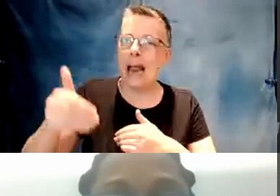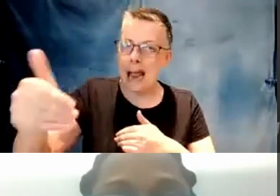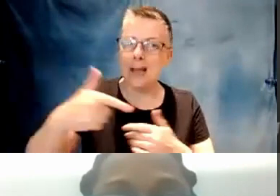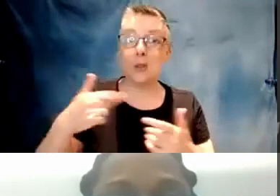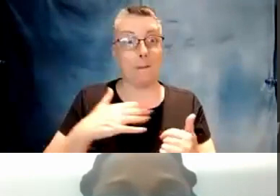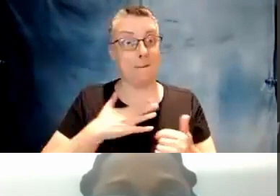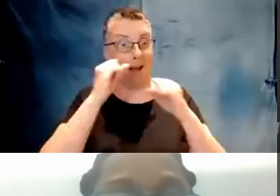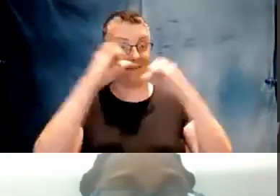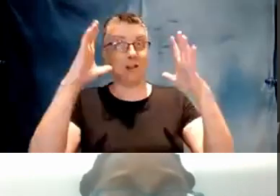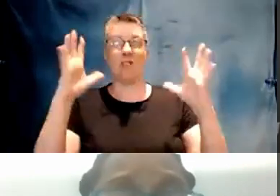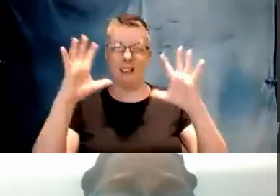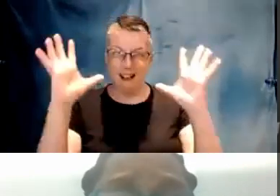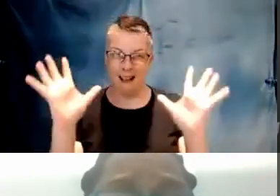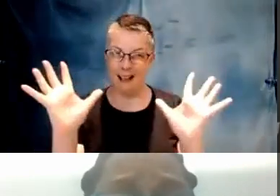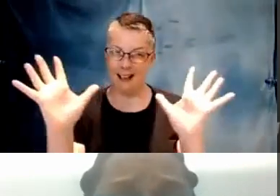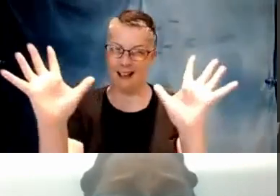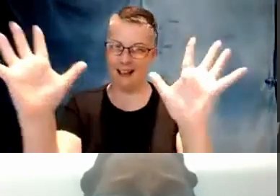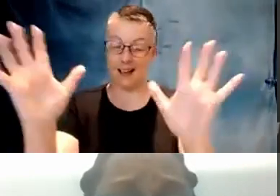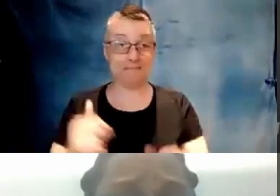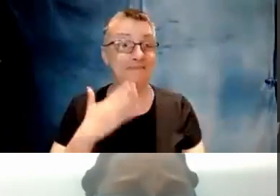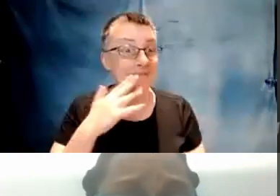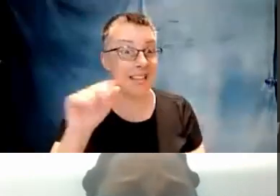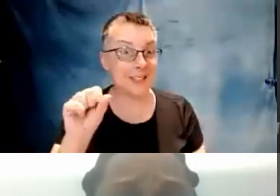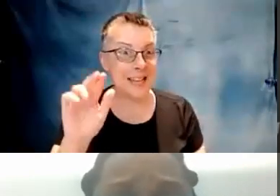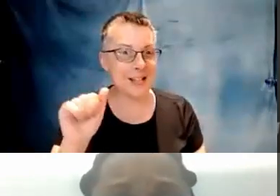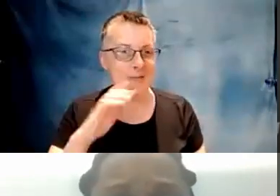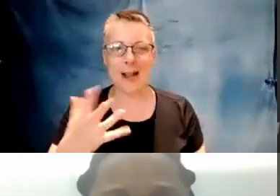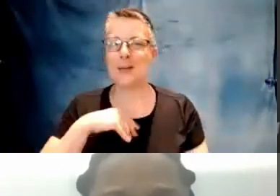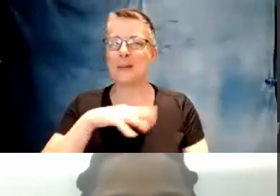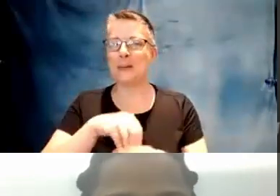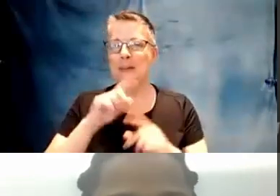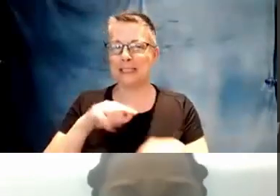forward. Thank you for asking me, Nasra. I appreciate that.